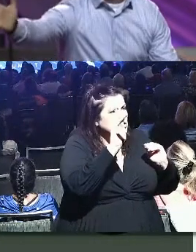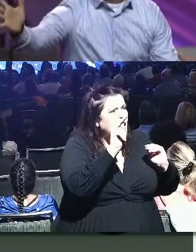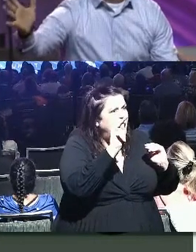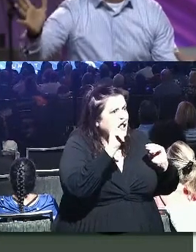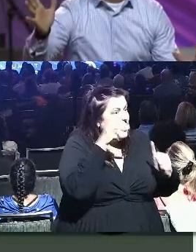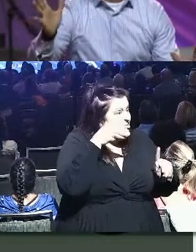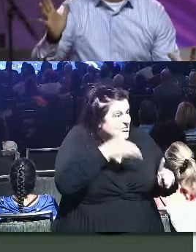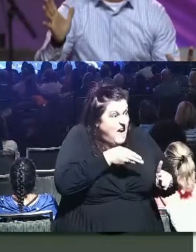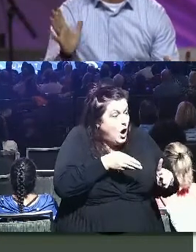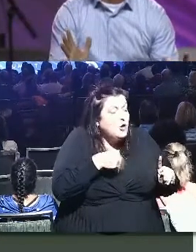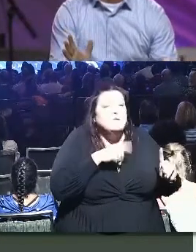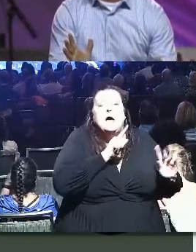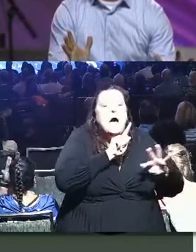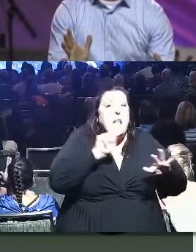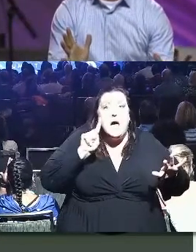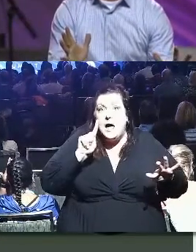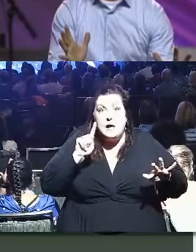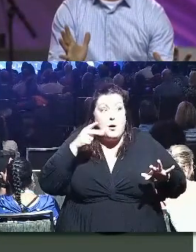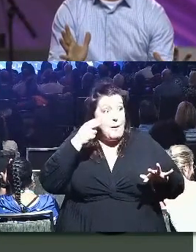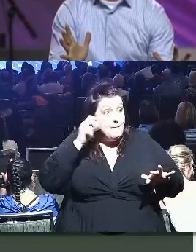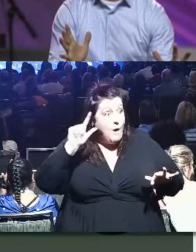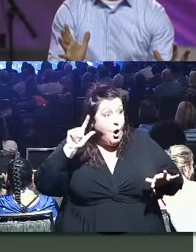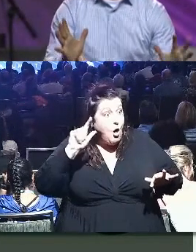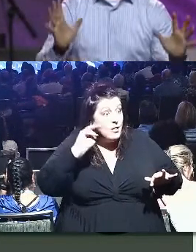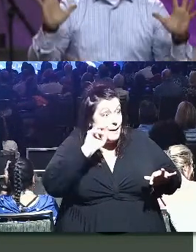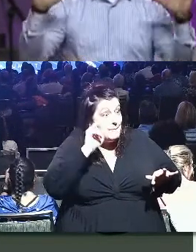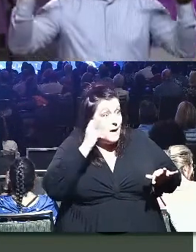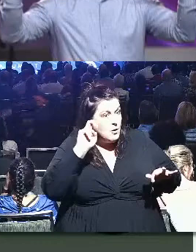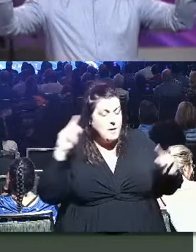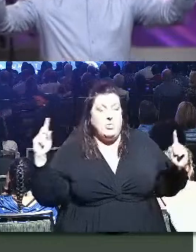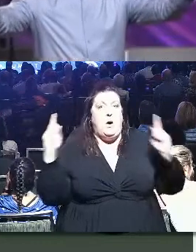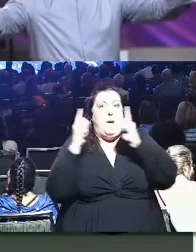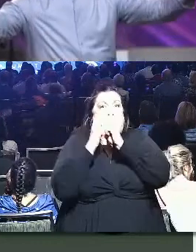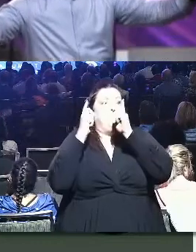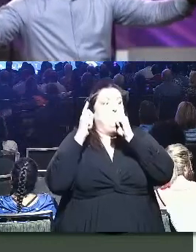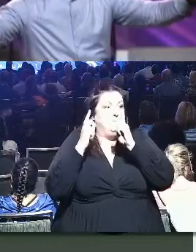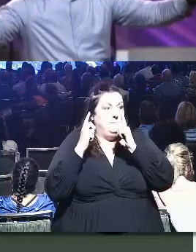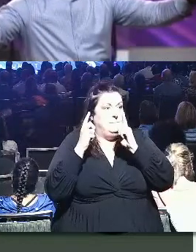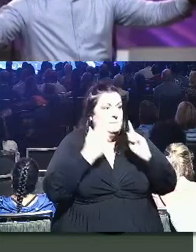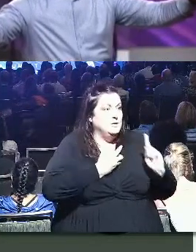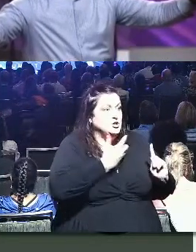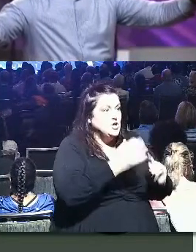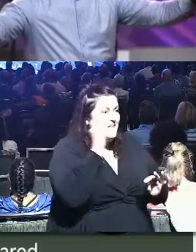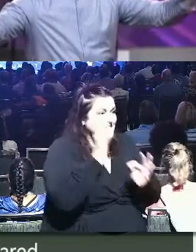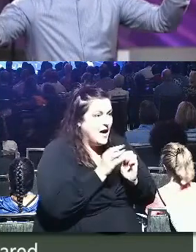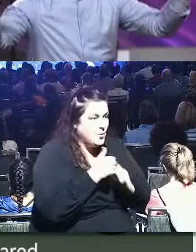Paul and Mary and Beth pushed their stroller up to us and shared their faith with us.